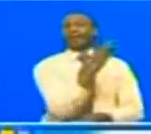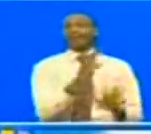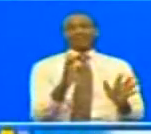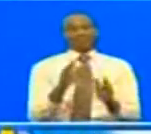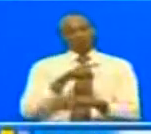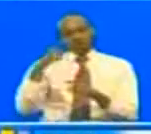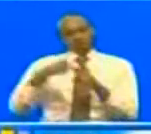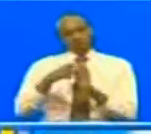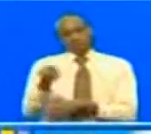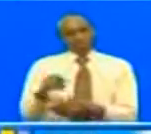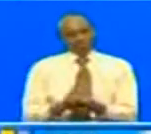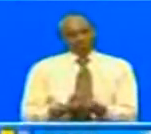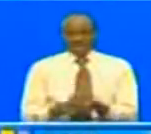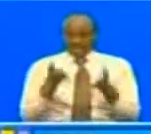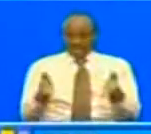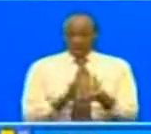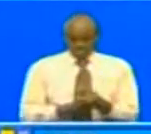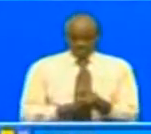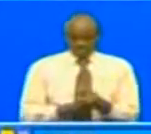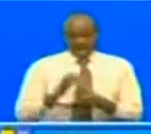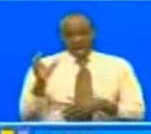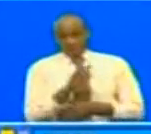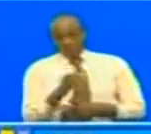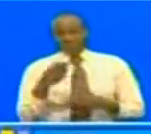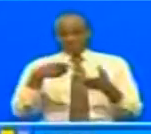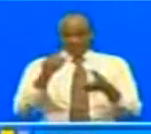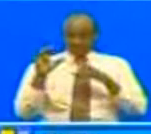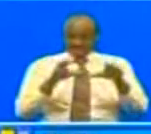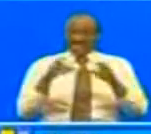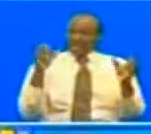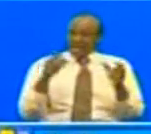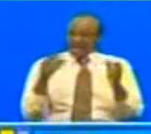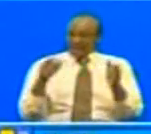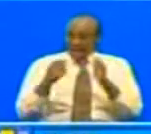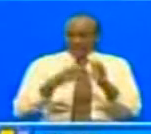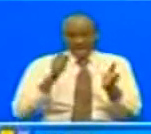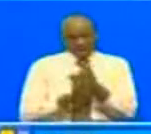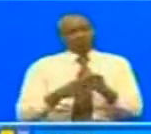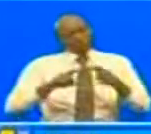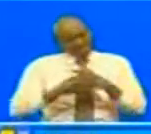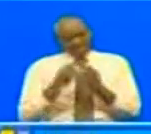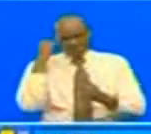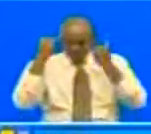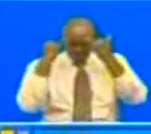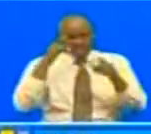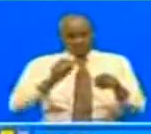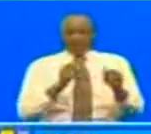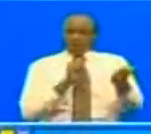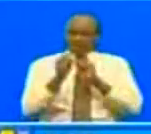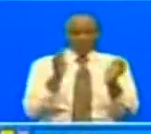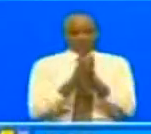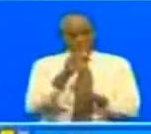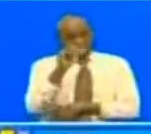Moving on, in the ever-competitive alcohol beverage market, companies have to continuously innovate and invest to stay ahead of the